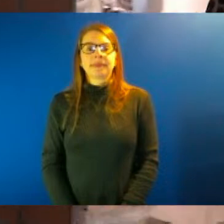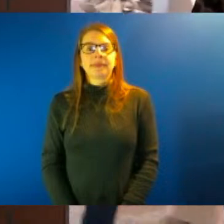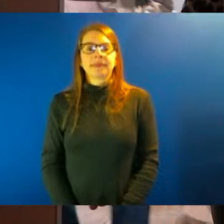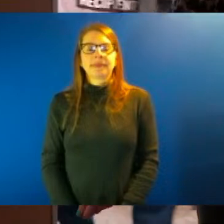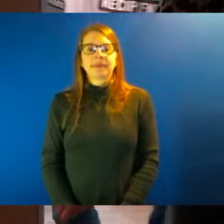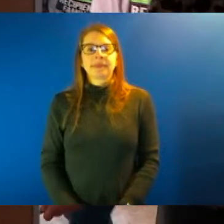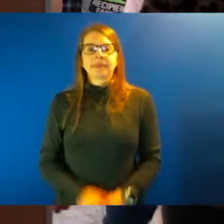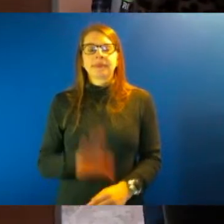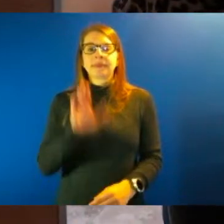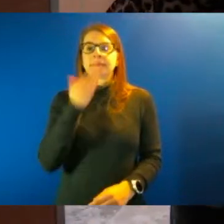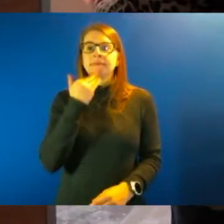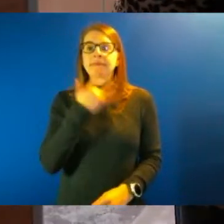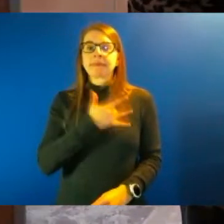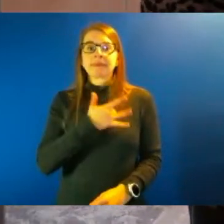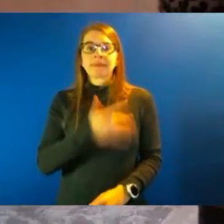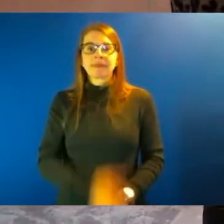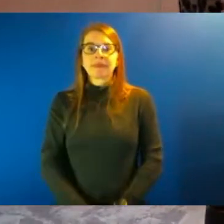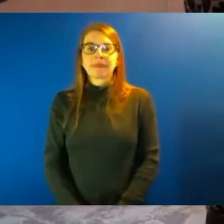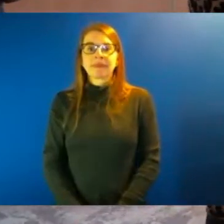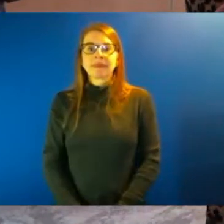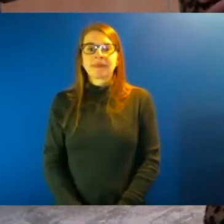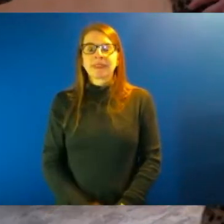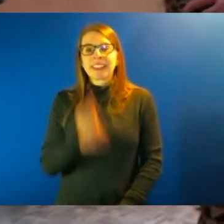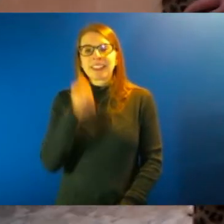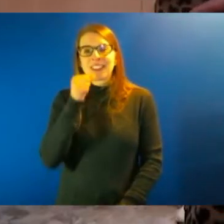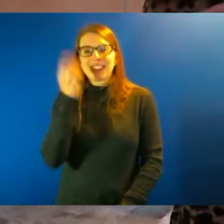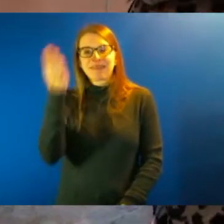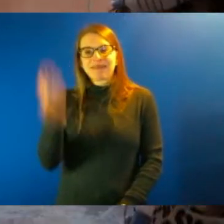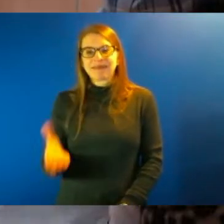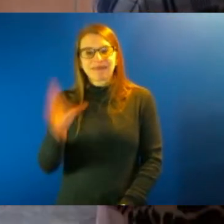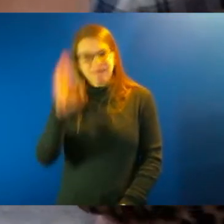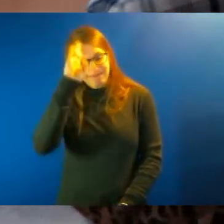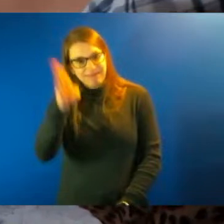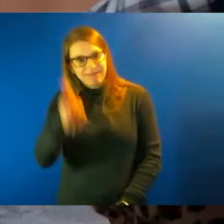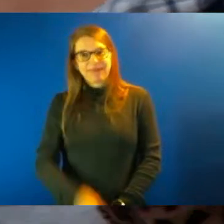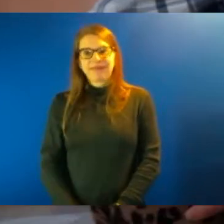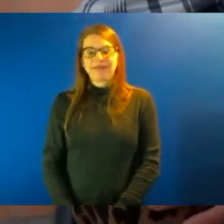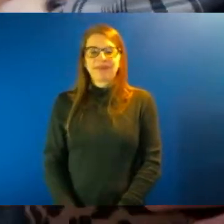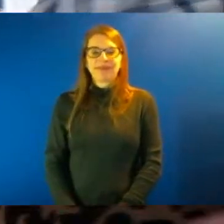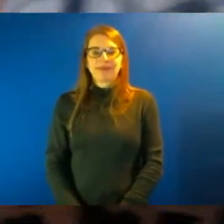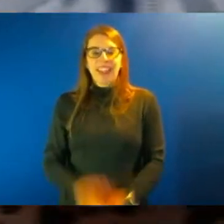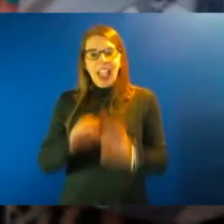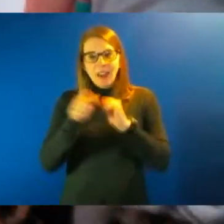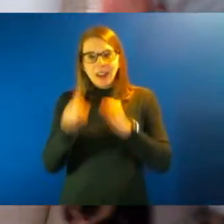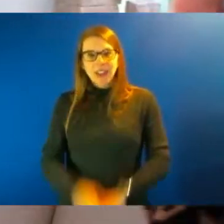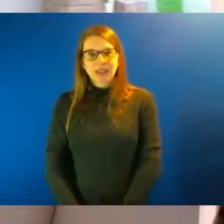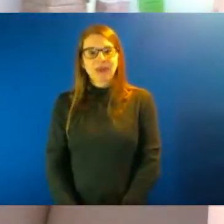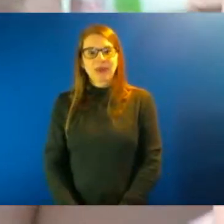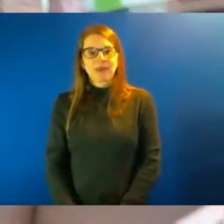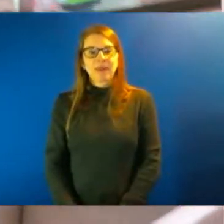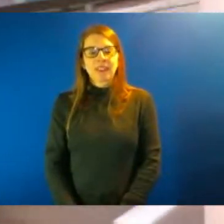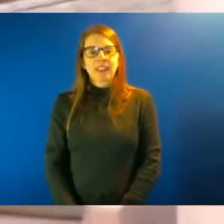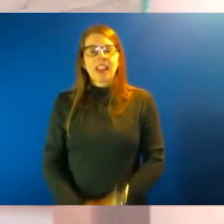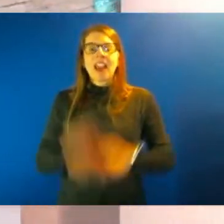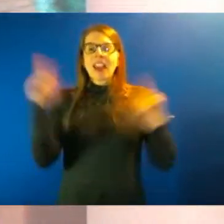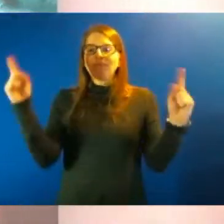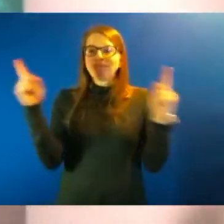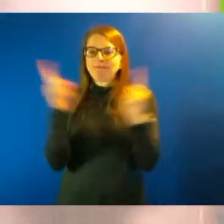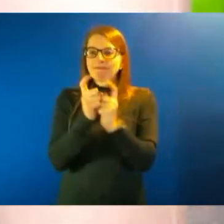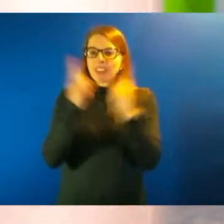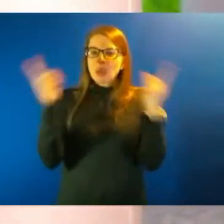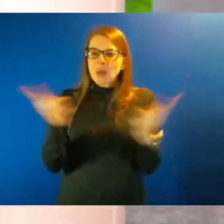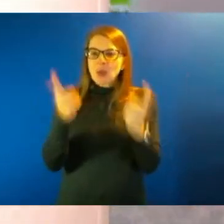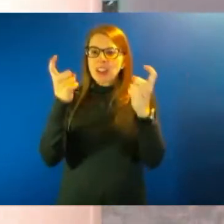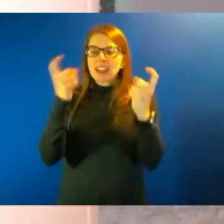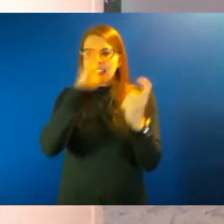Sweetheart, there's my girl. Hey. How are you? It's a reunion that was never meant to